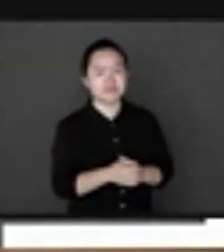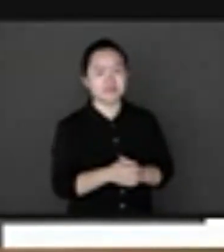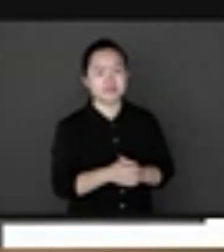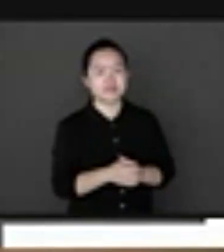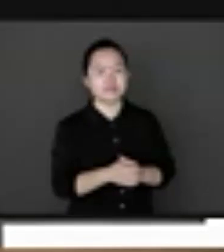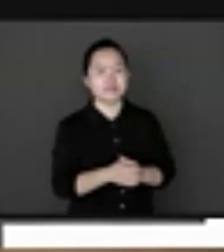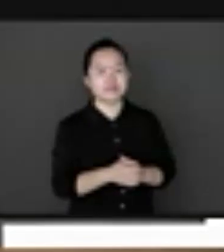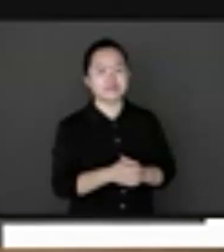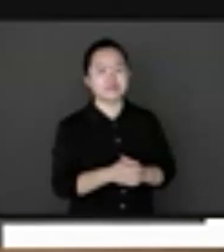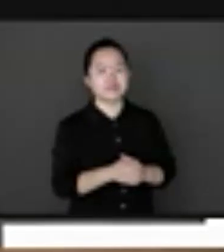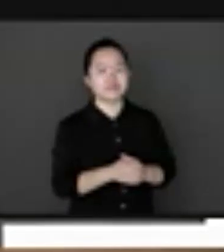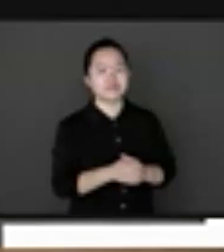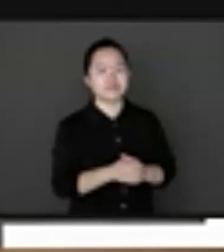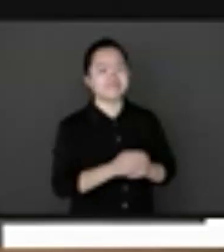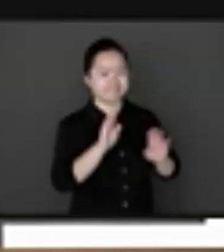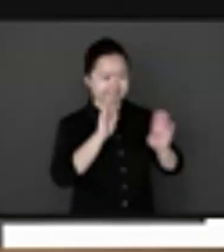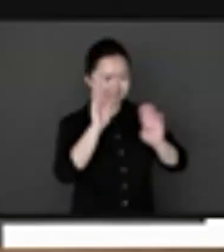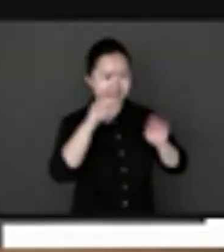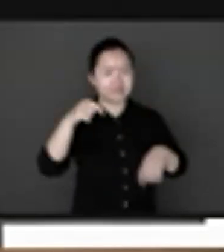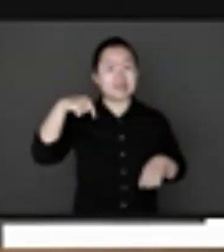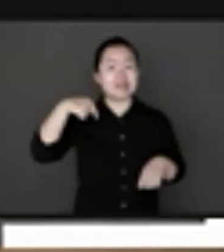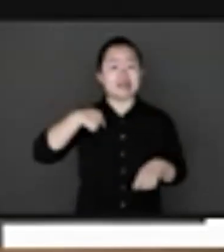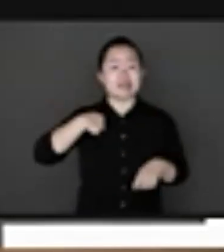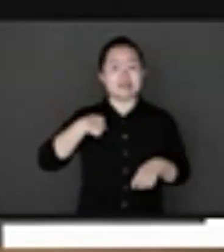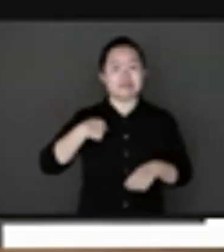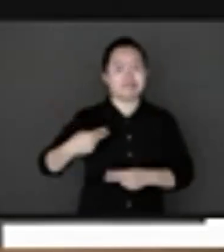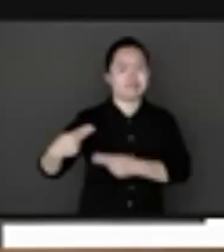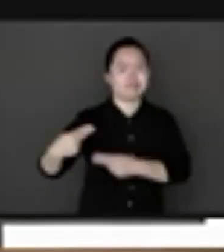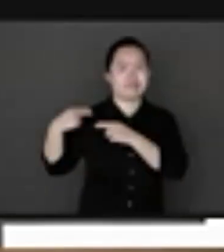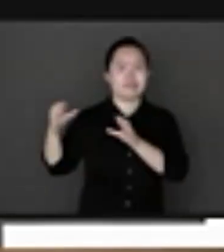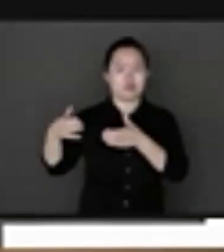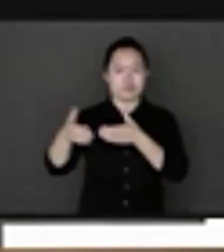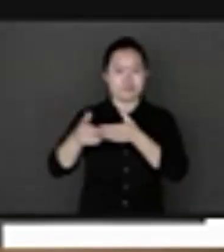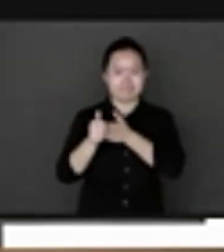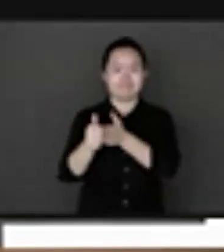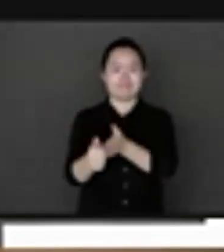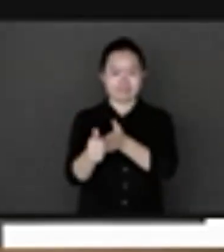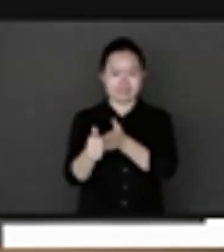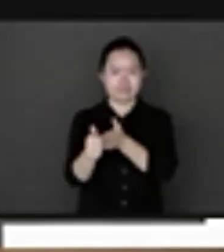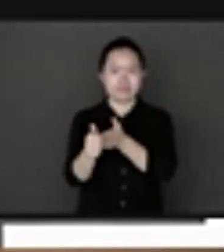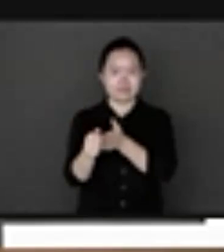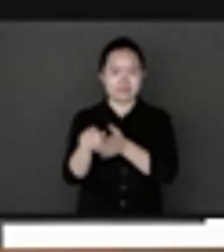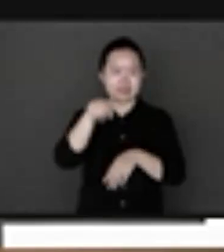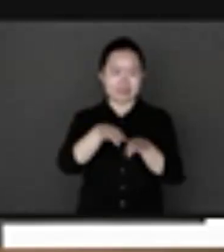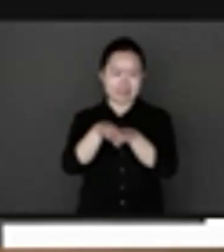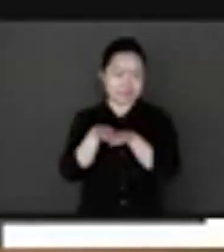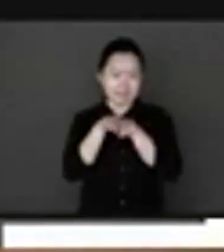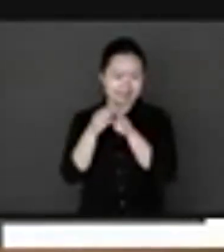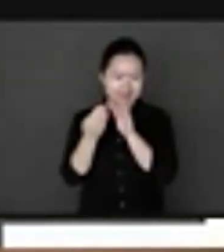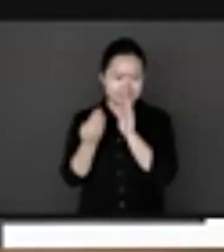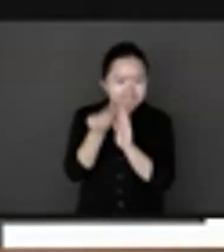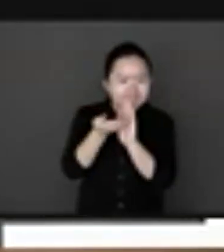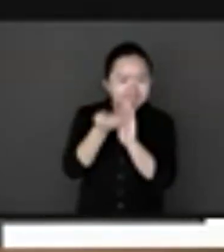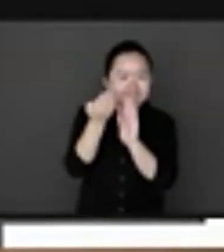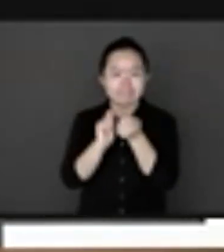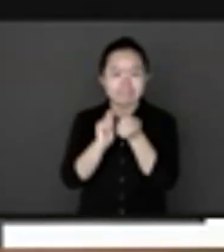the EN 301549 standard. Just to point out that, in fact, on this requirement and